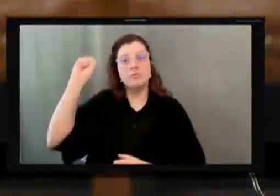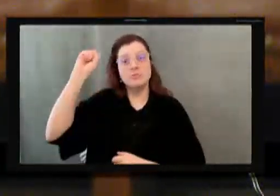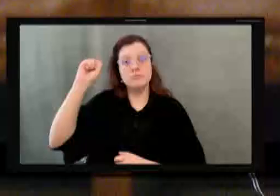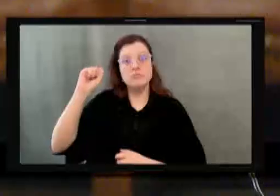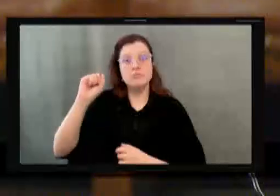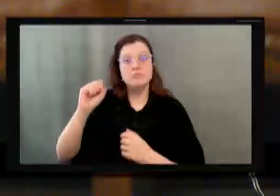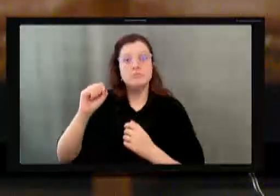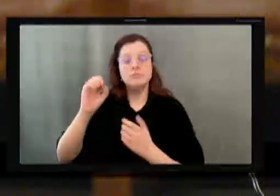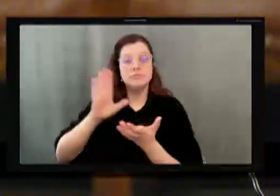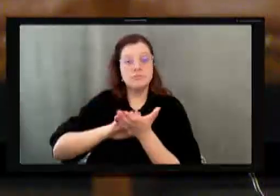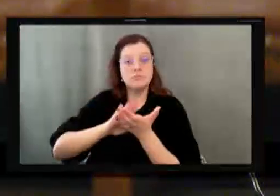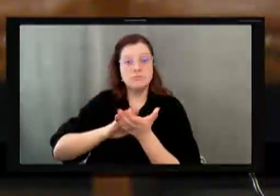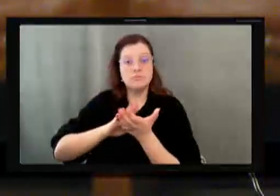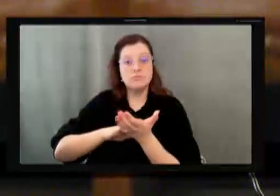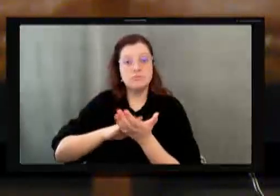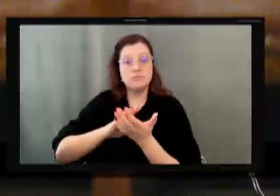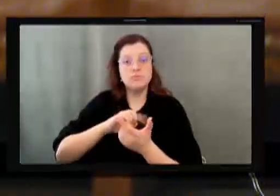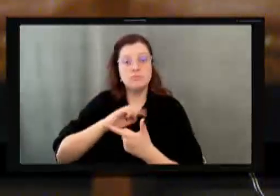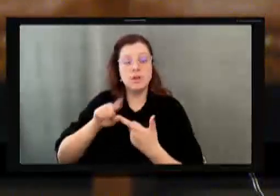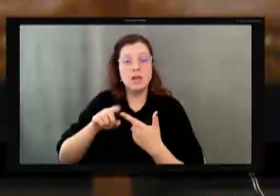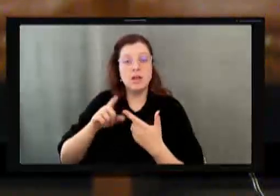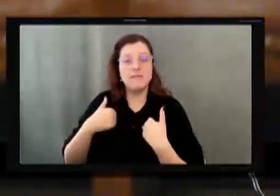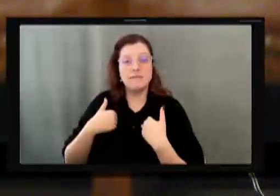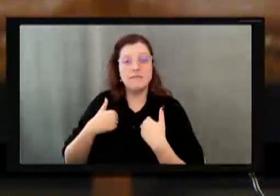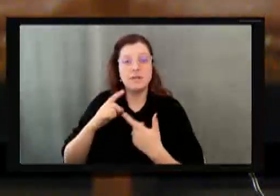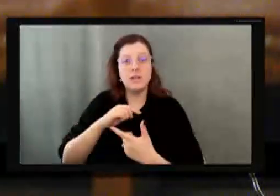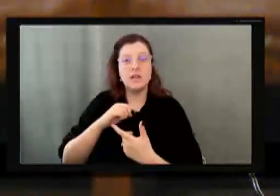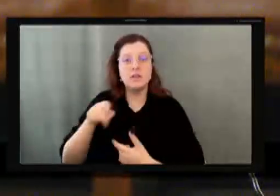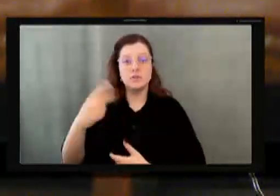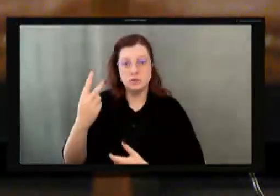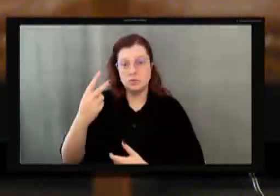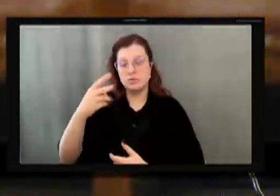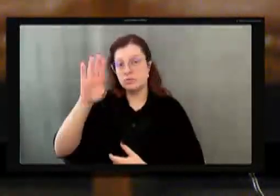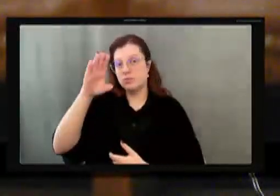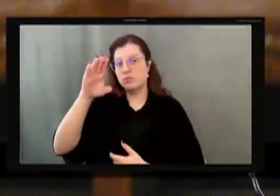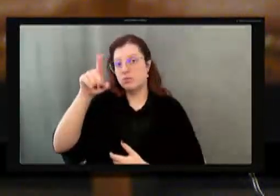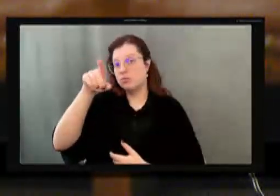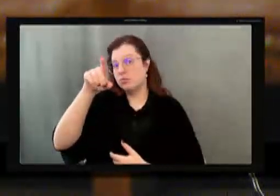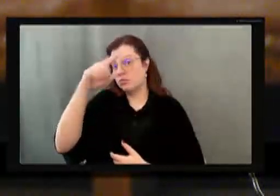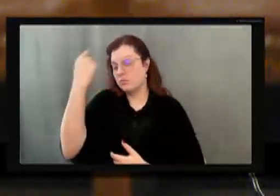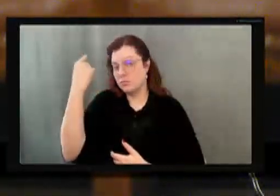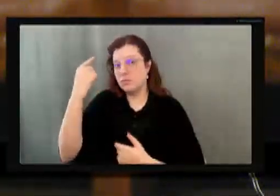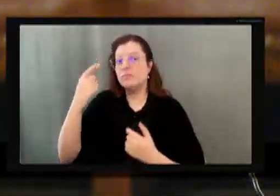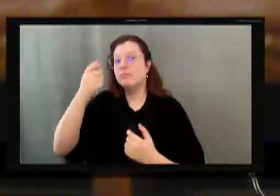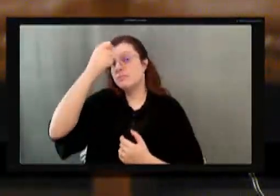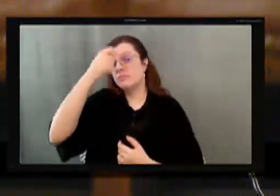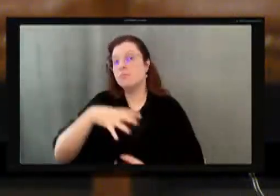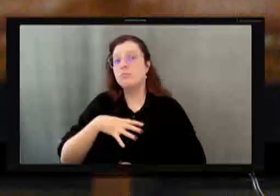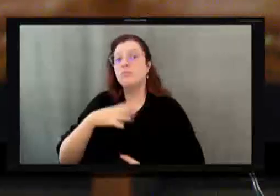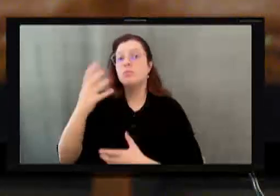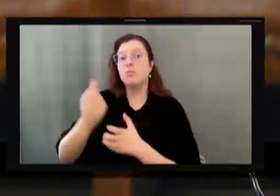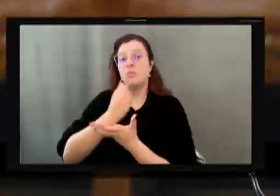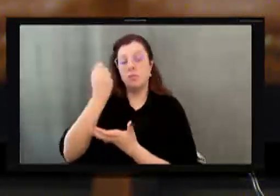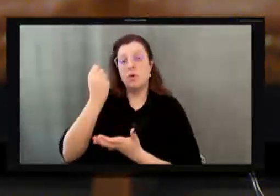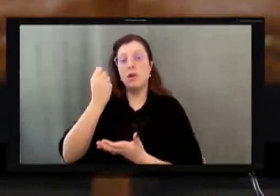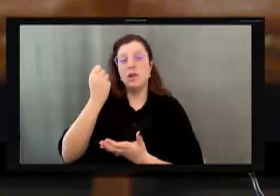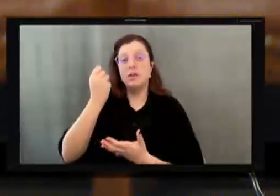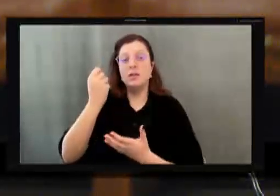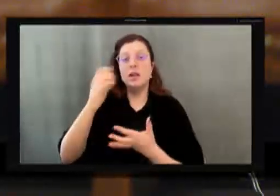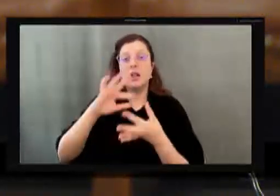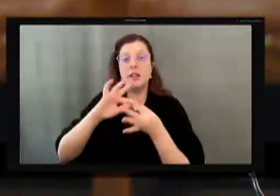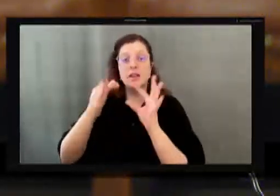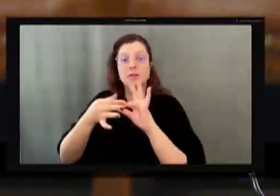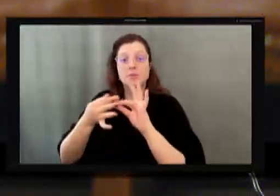you have the two black men that won the Olympics, and they put their hands up in the